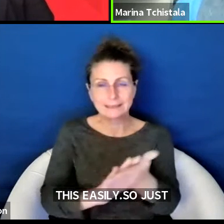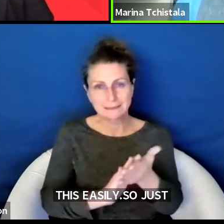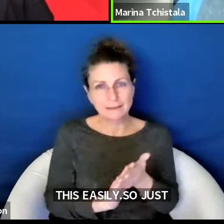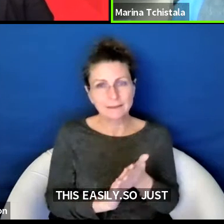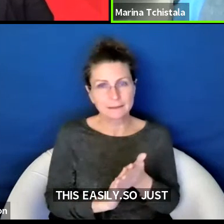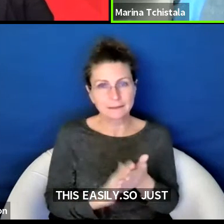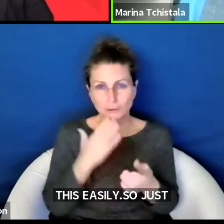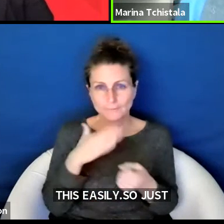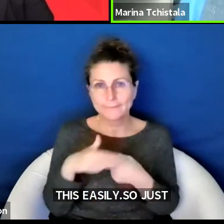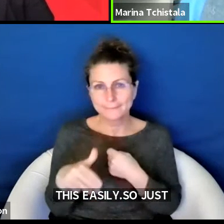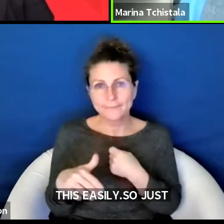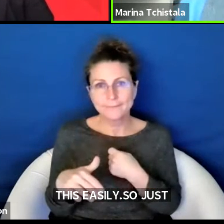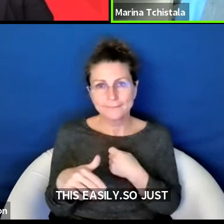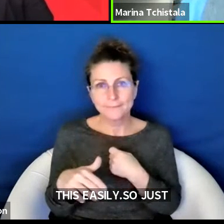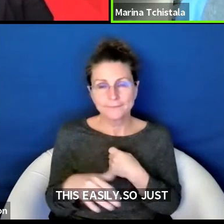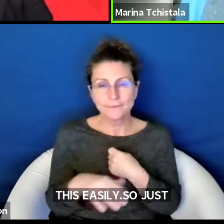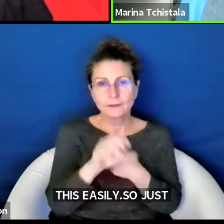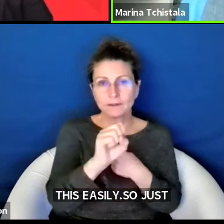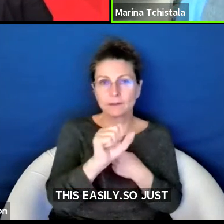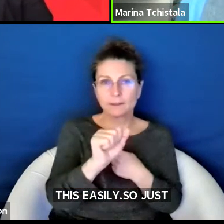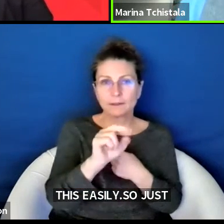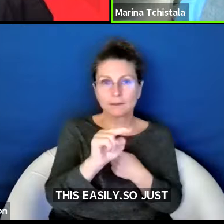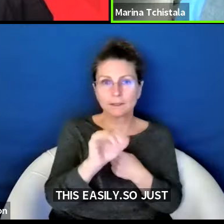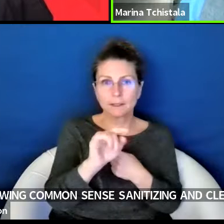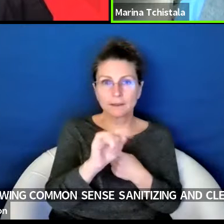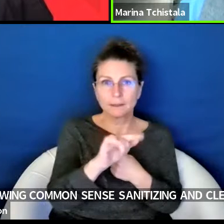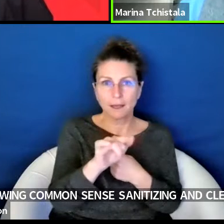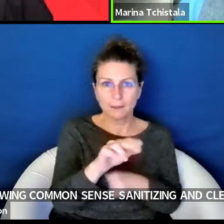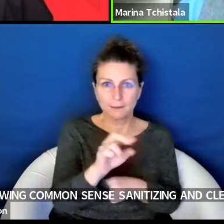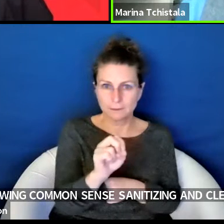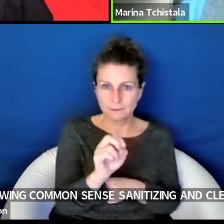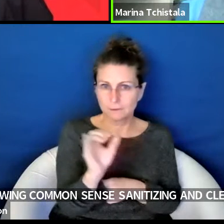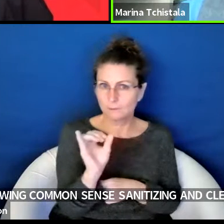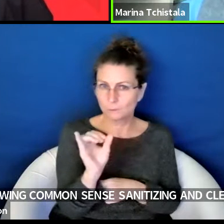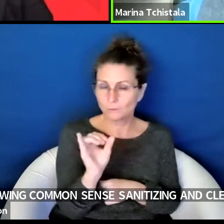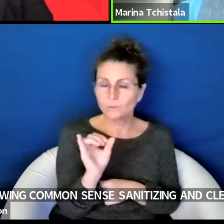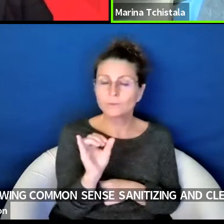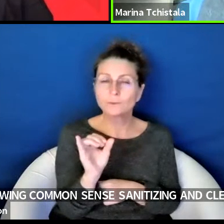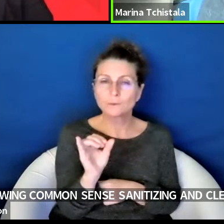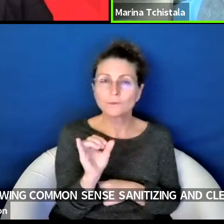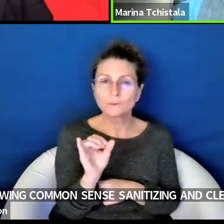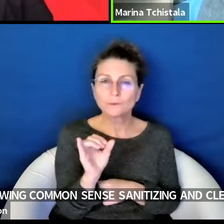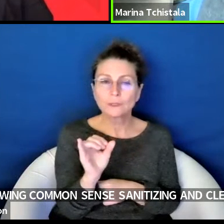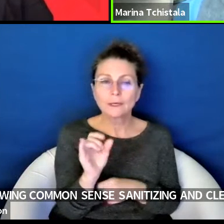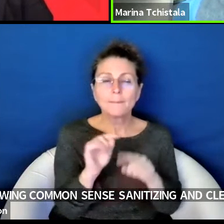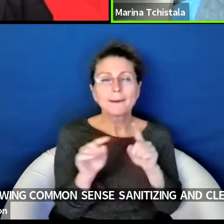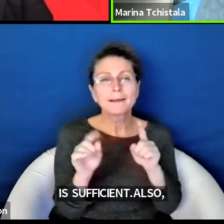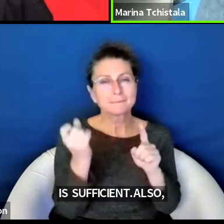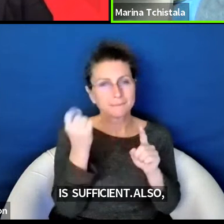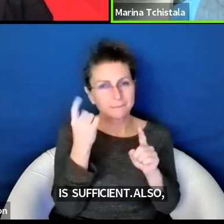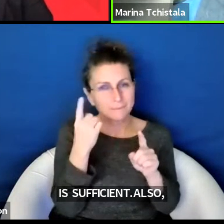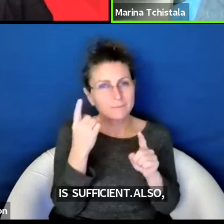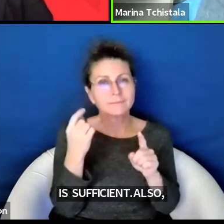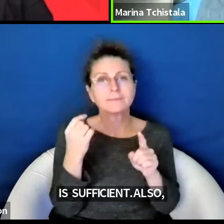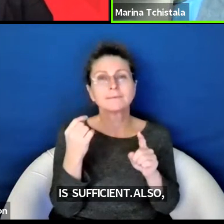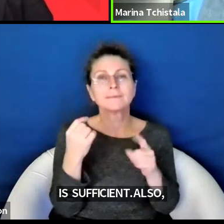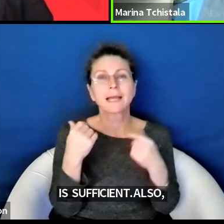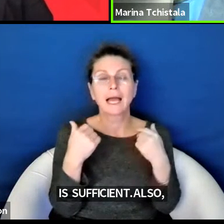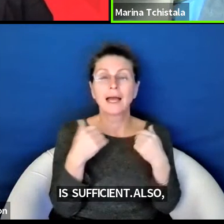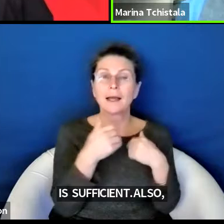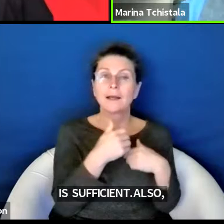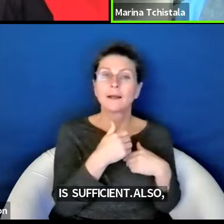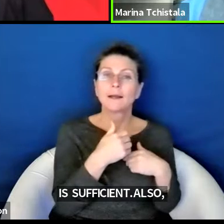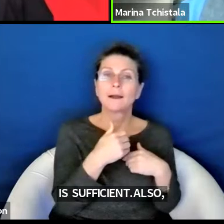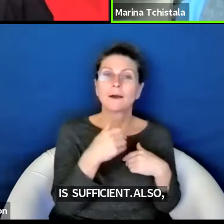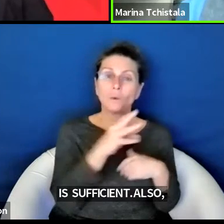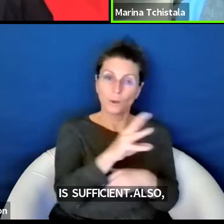sufficient. Also, please do not, and there is also direction on cleaning and sanitizing in the